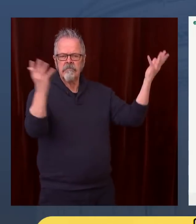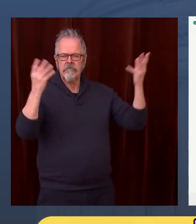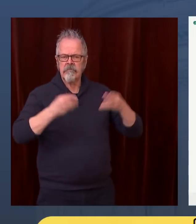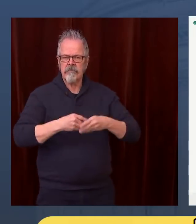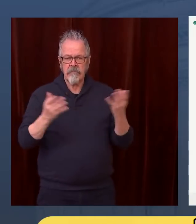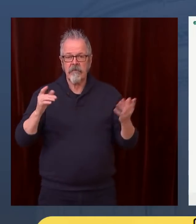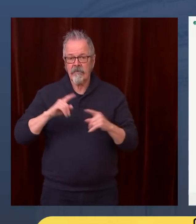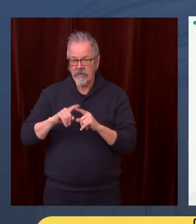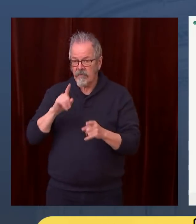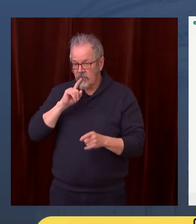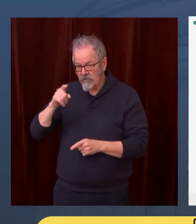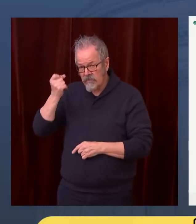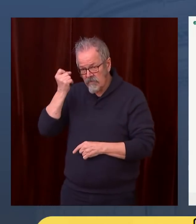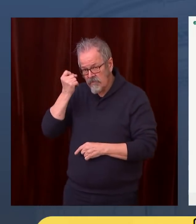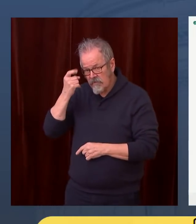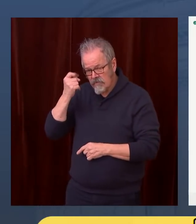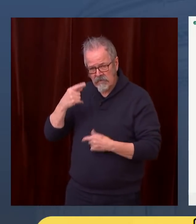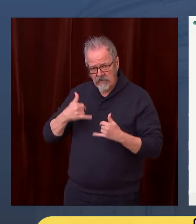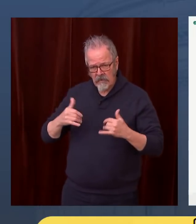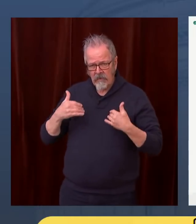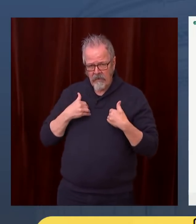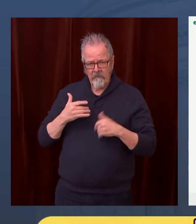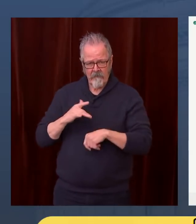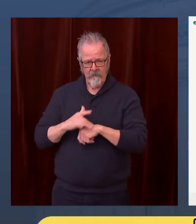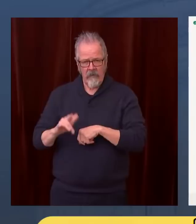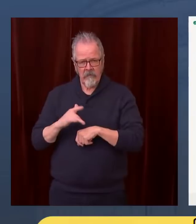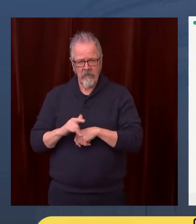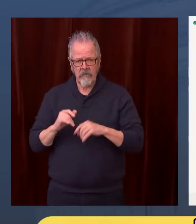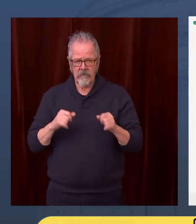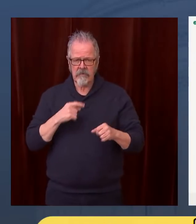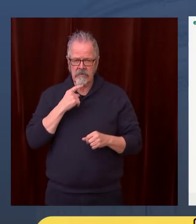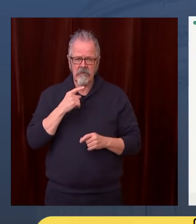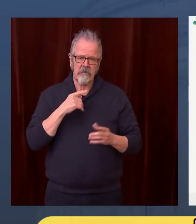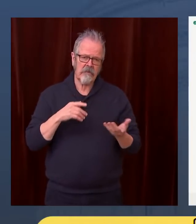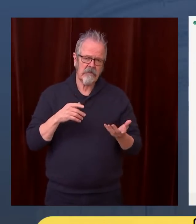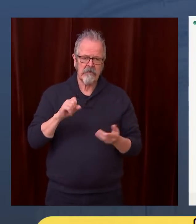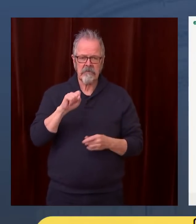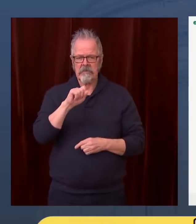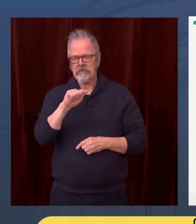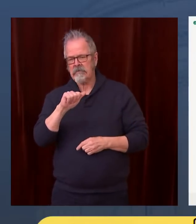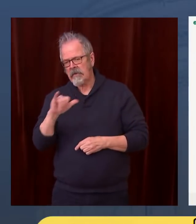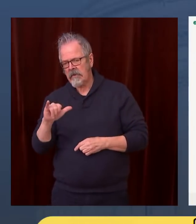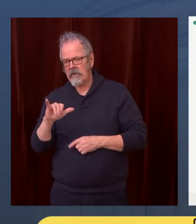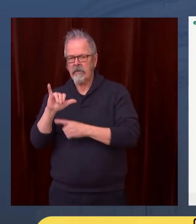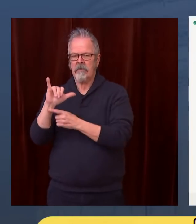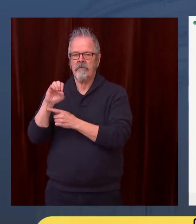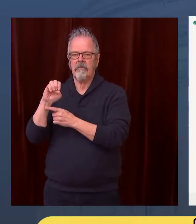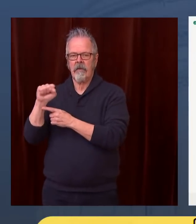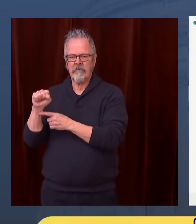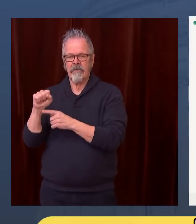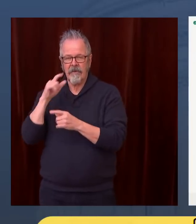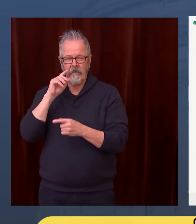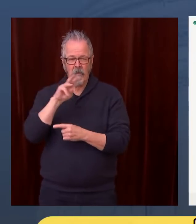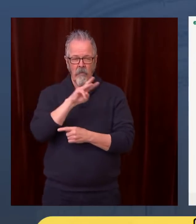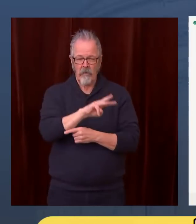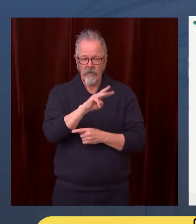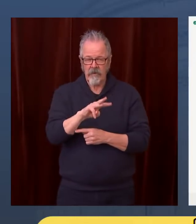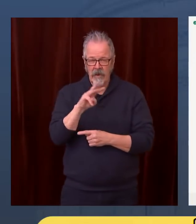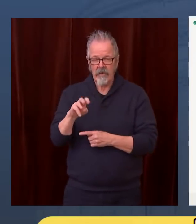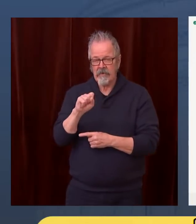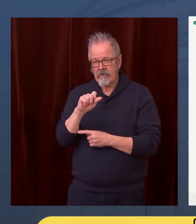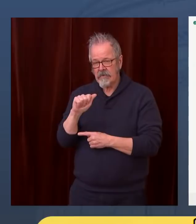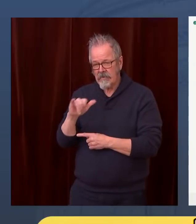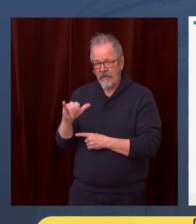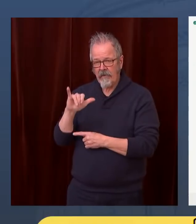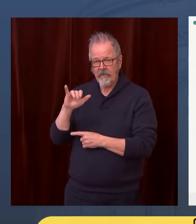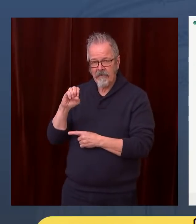are tests still available on the Say Yes COVID Home Test website for Washingtonians that have not yet ordered one. So if you'd